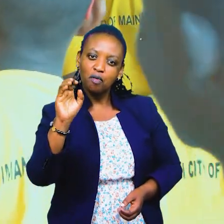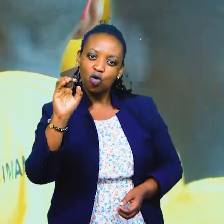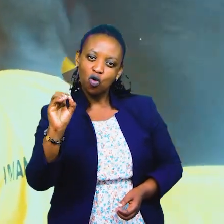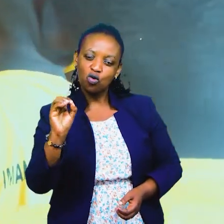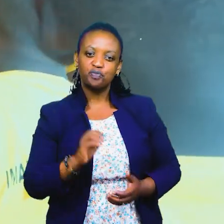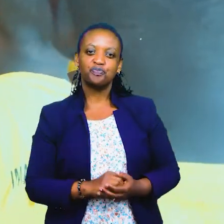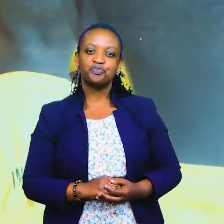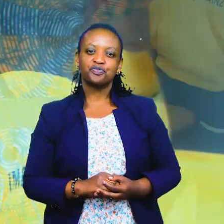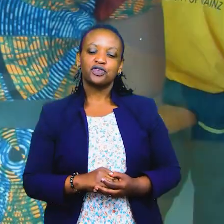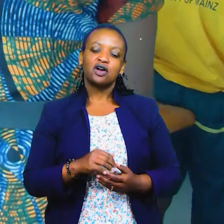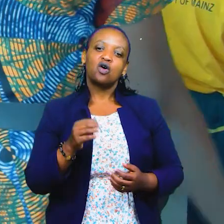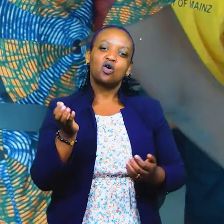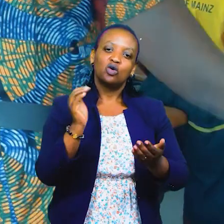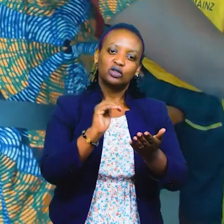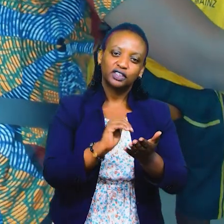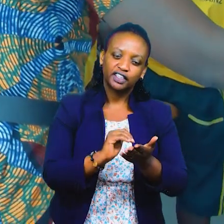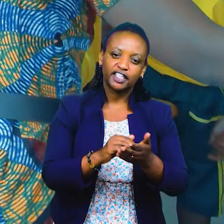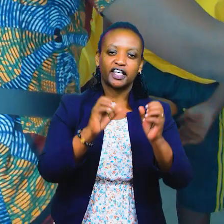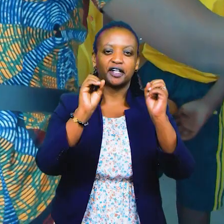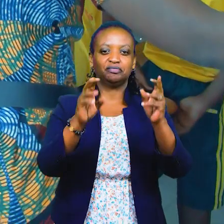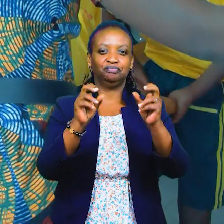I'm R, I'm O.